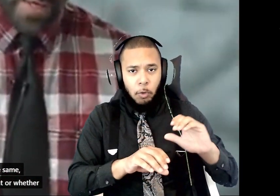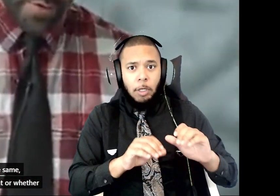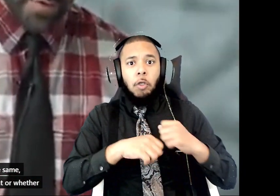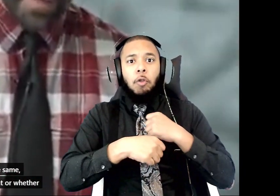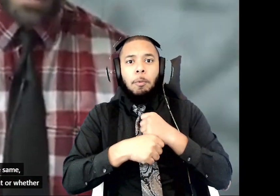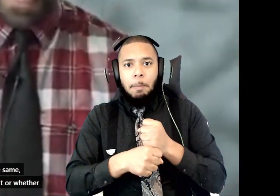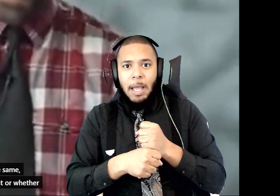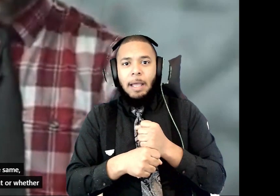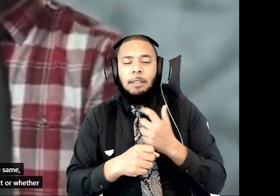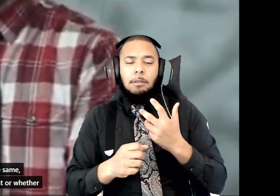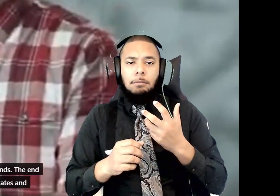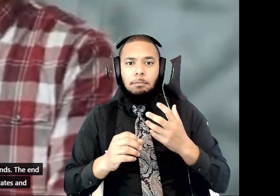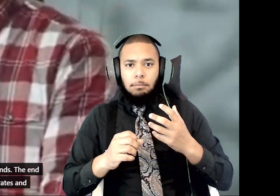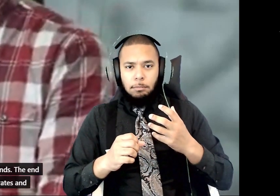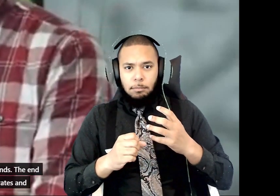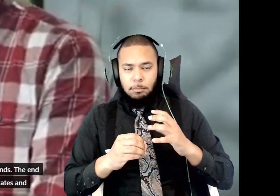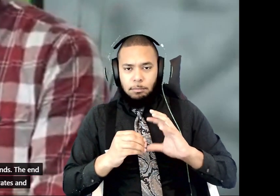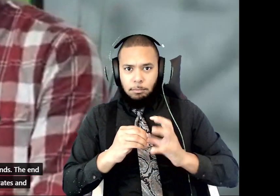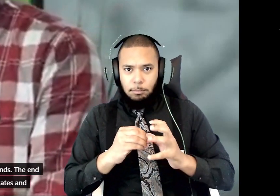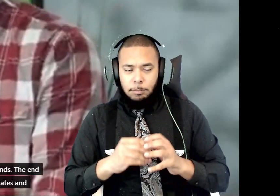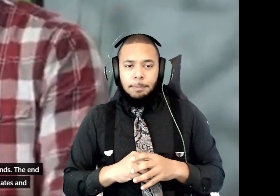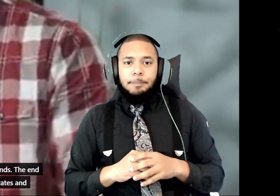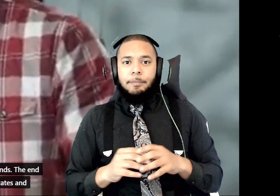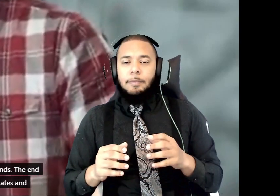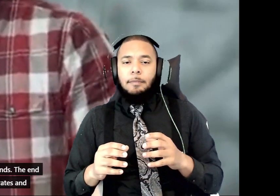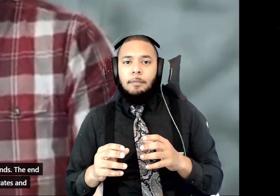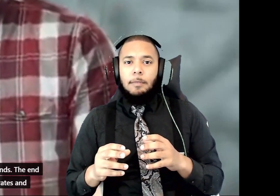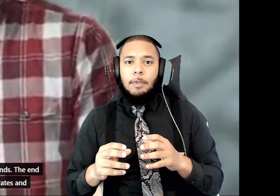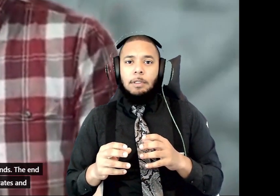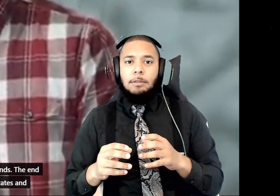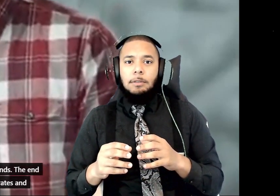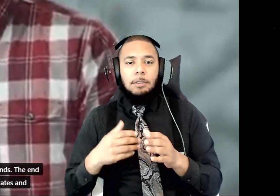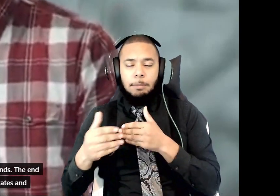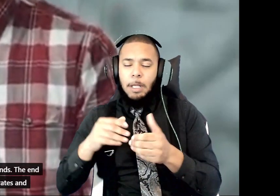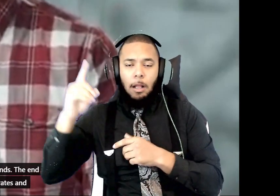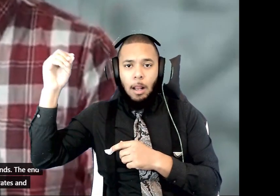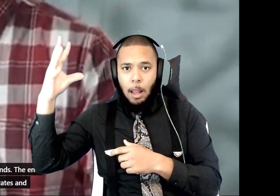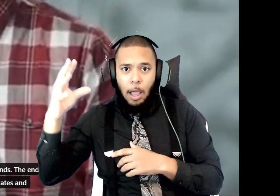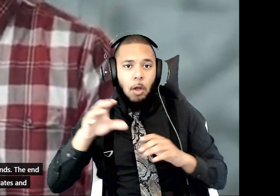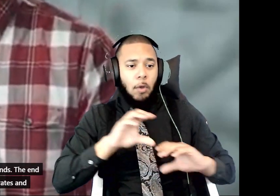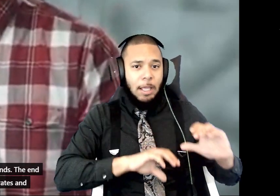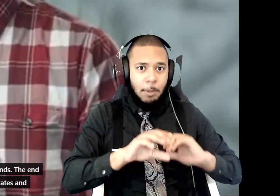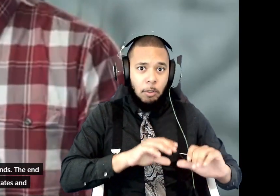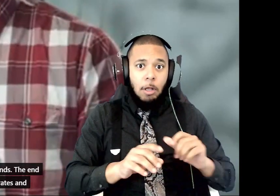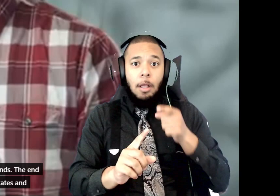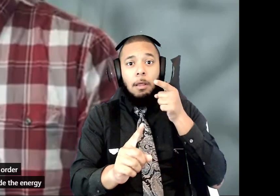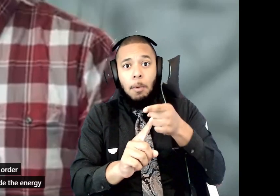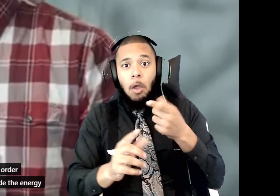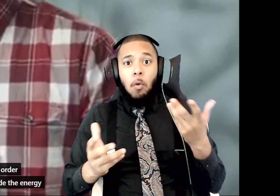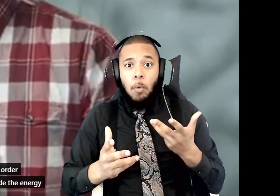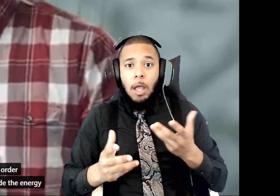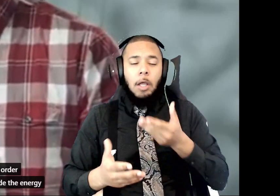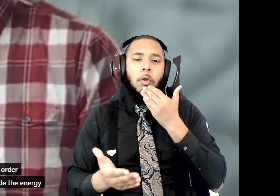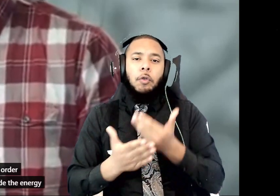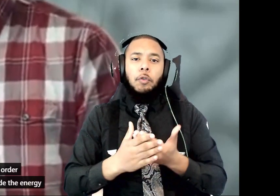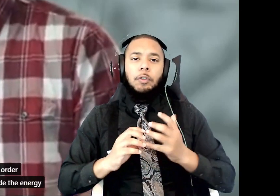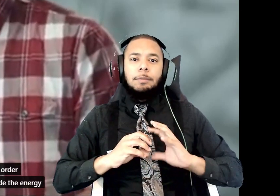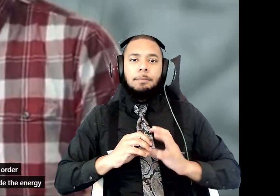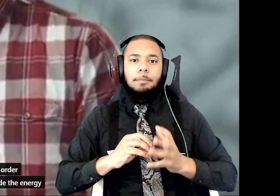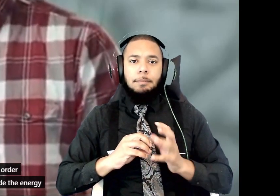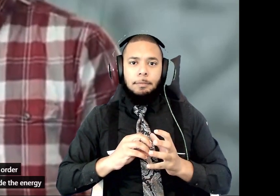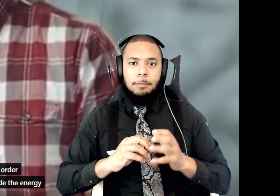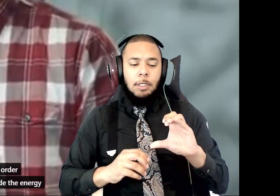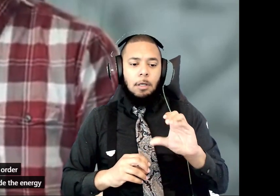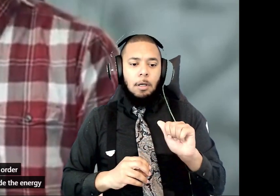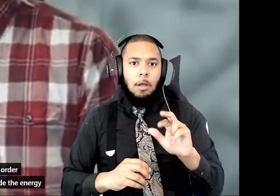we're using light or whether we're using chemical compounds. The end result is we get carbohydrates, and that's what we need